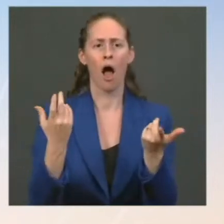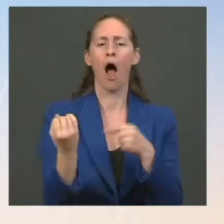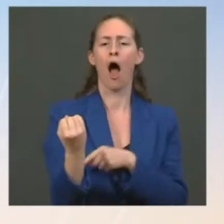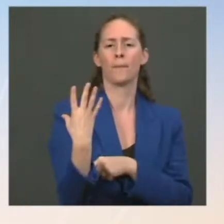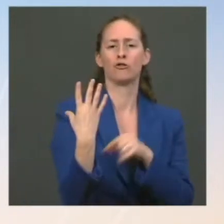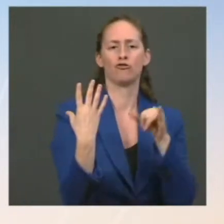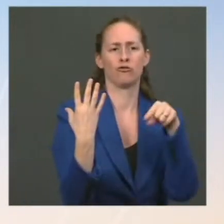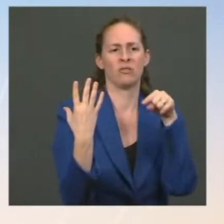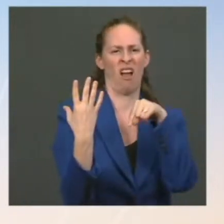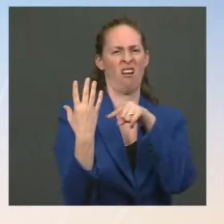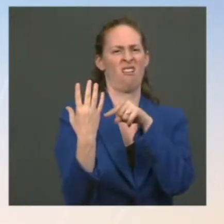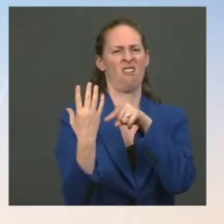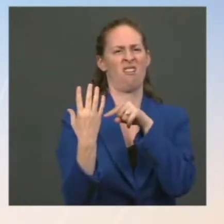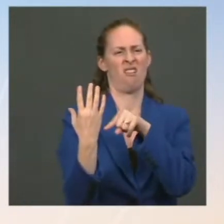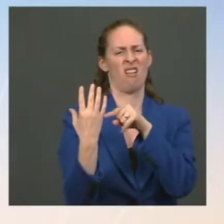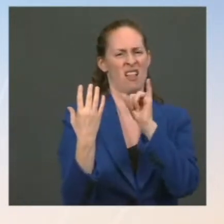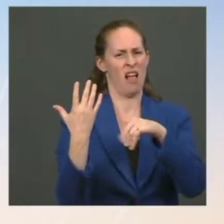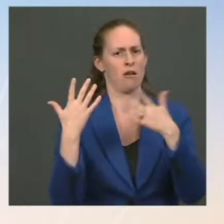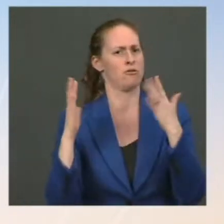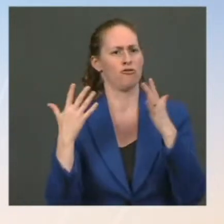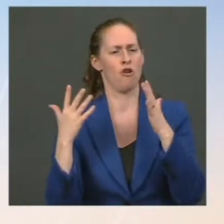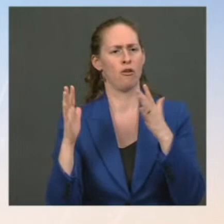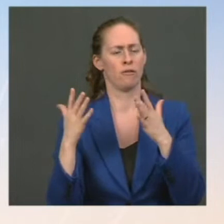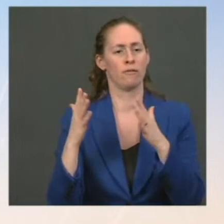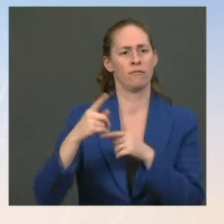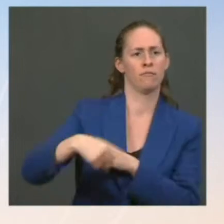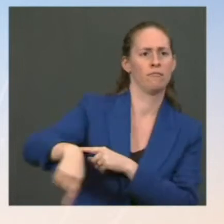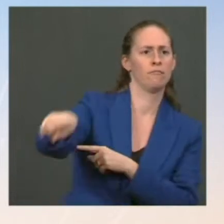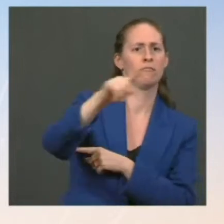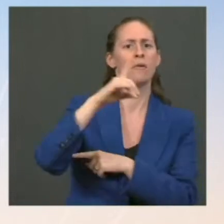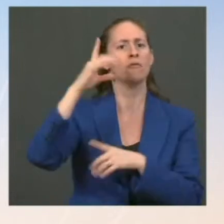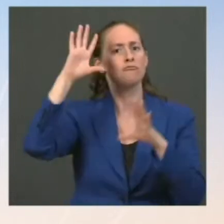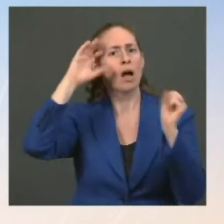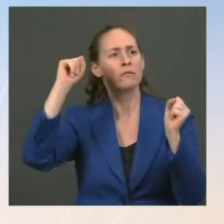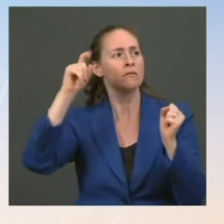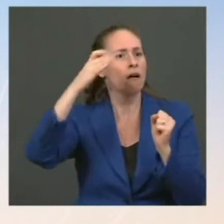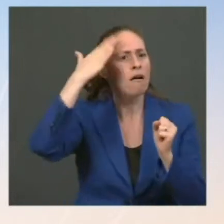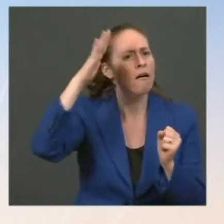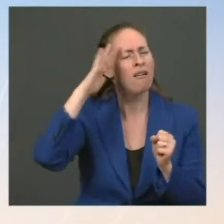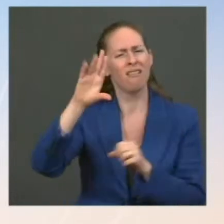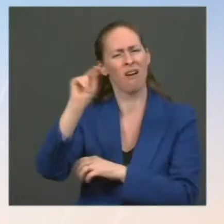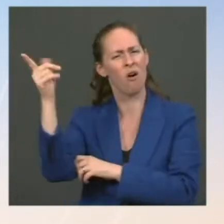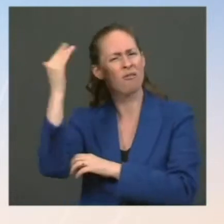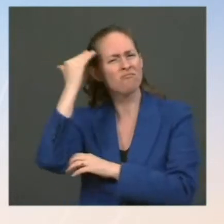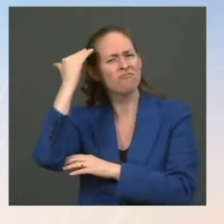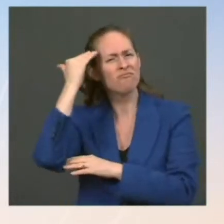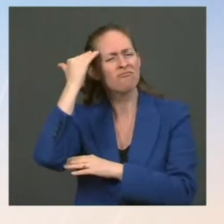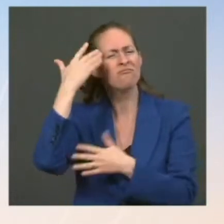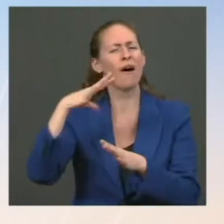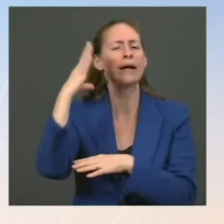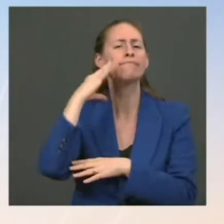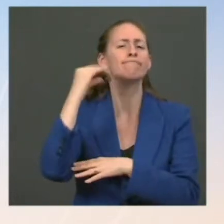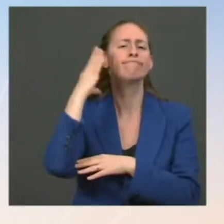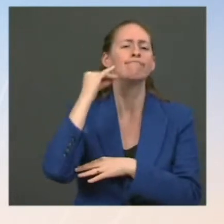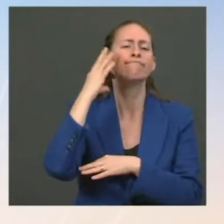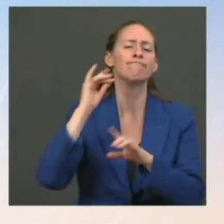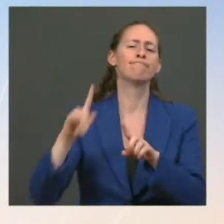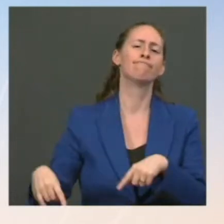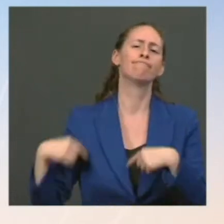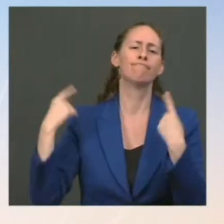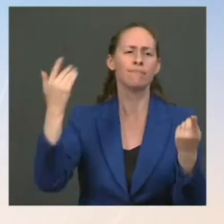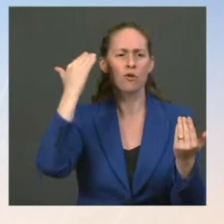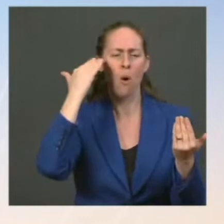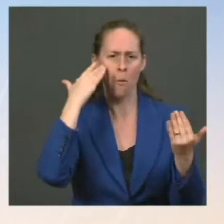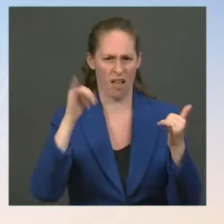part about. Again, he's not naive about how challenging this is. He's been through a few of these rodeos before, and so what we're focused on right now